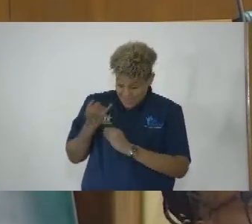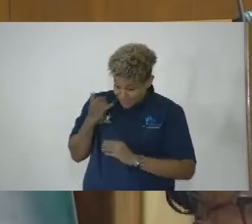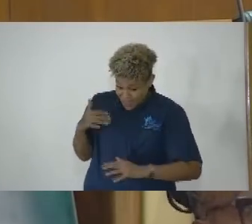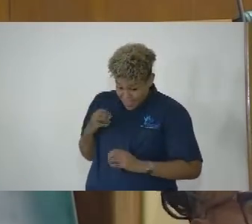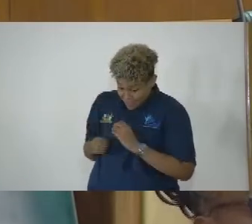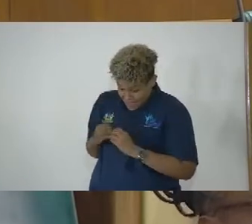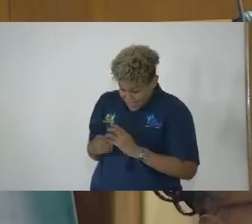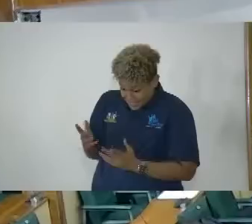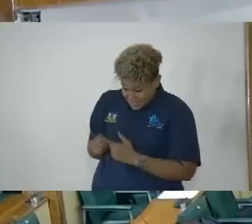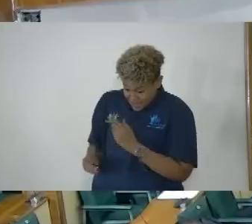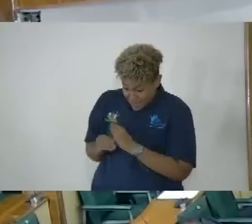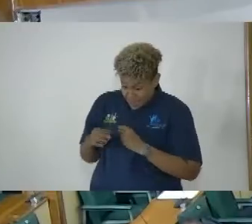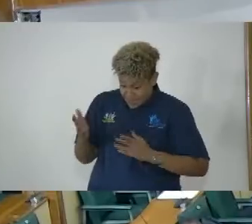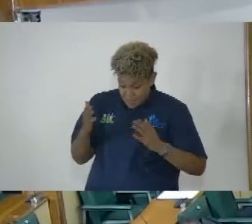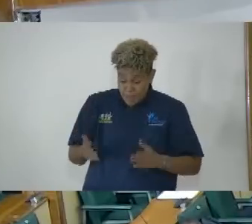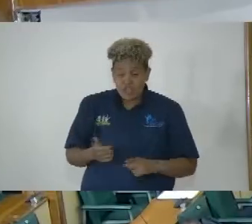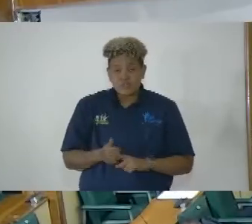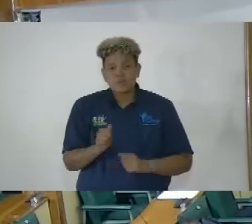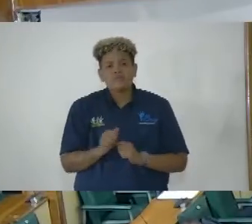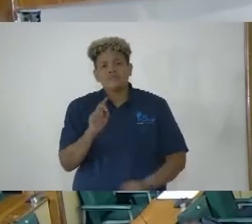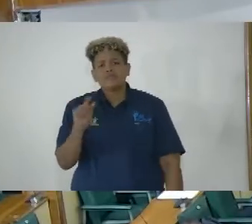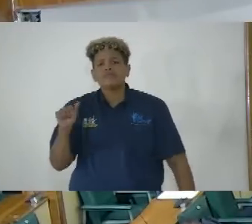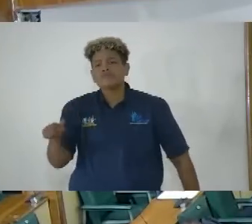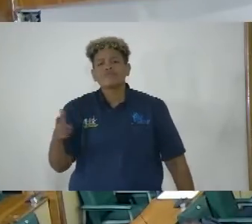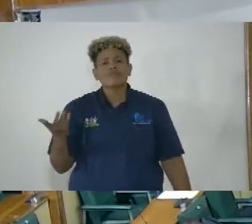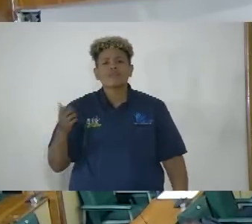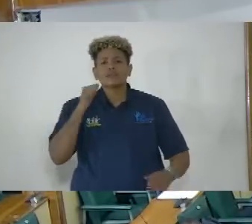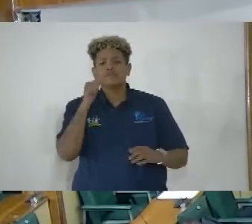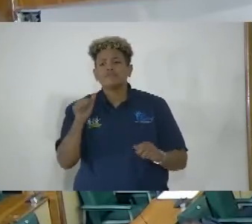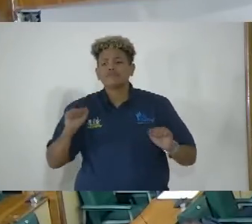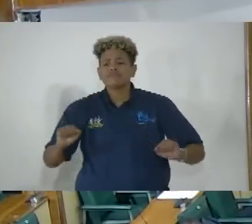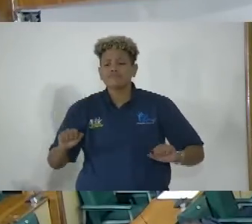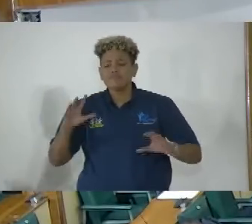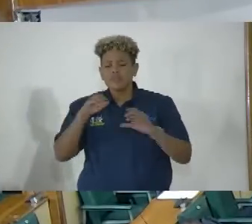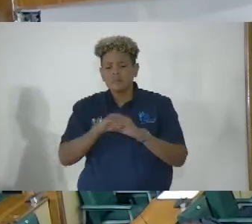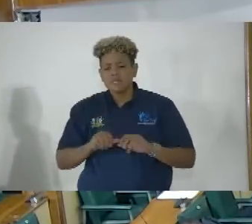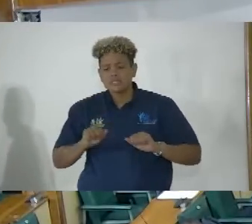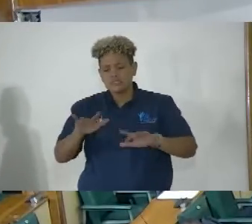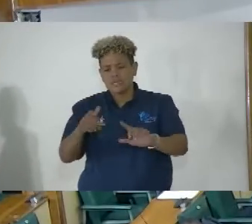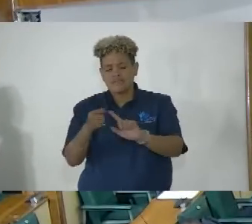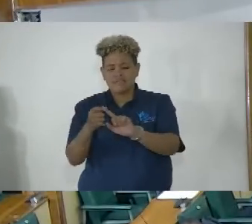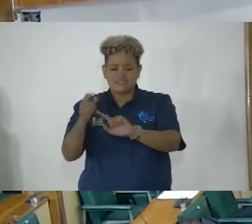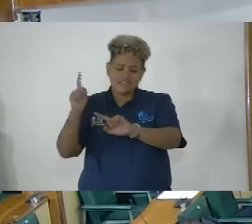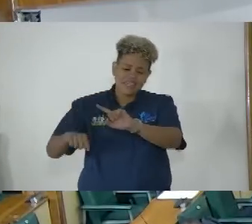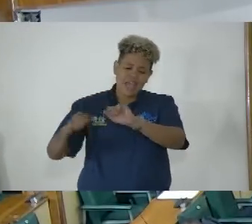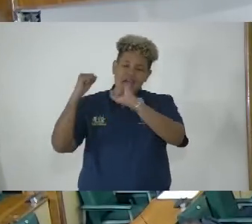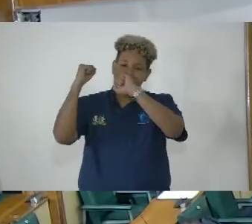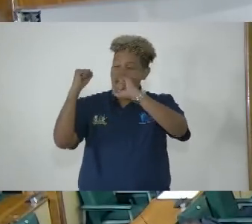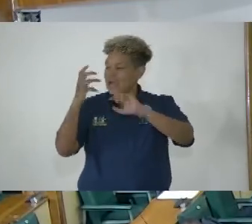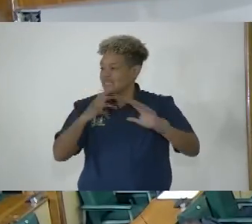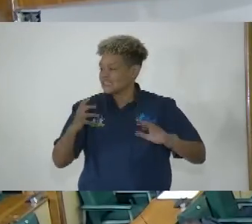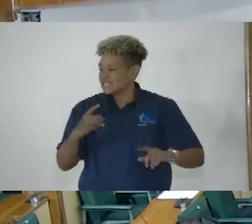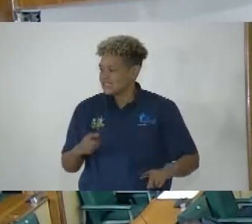fixed, then the person with disability is not able to participate effectively in society.